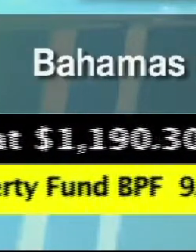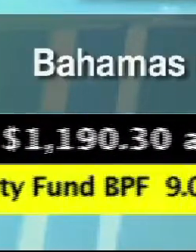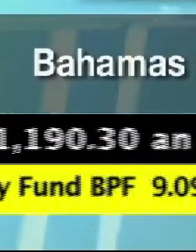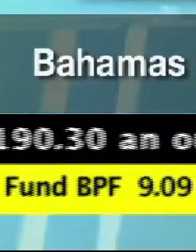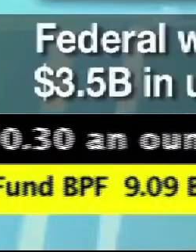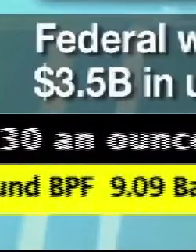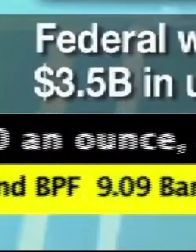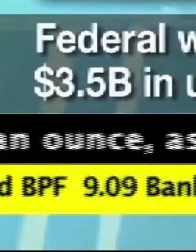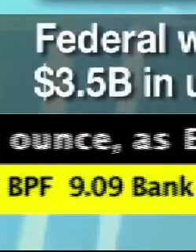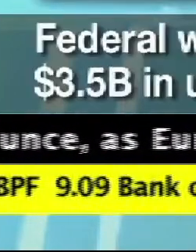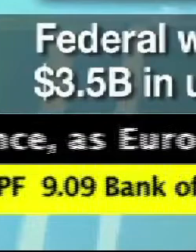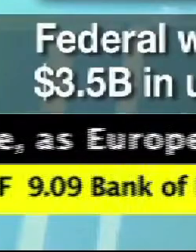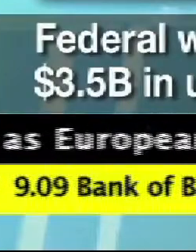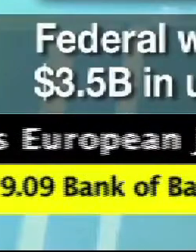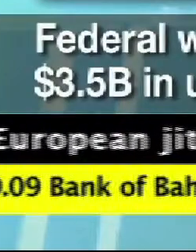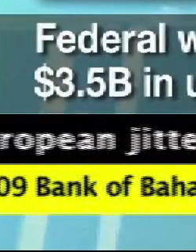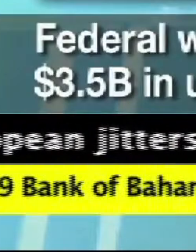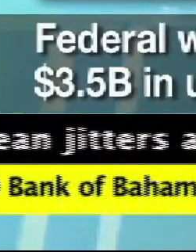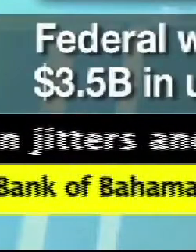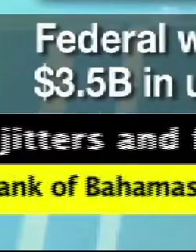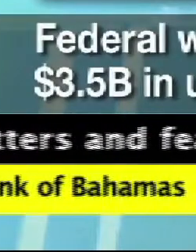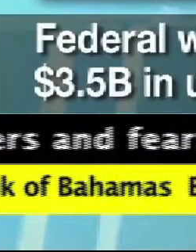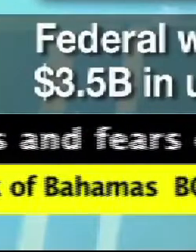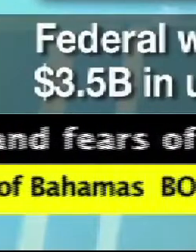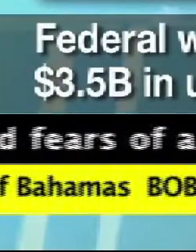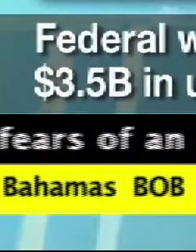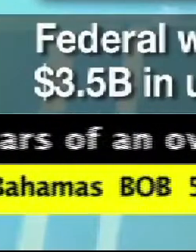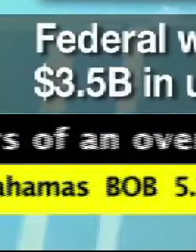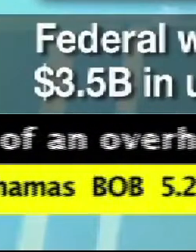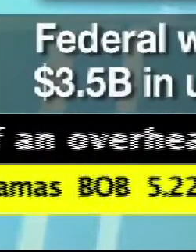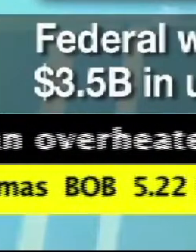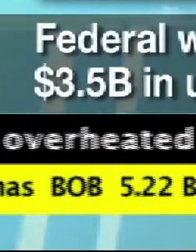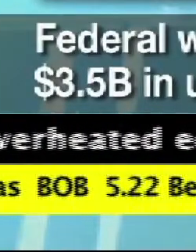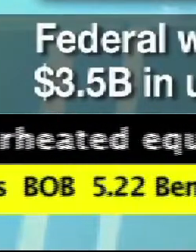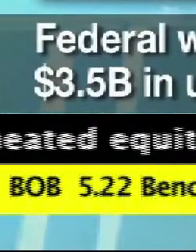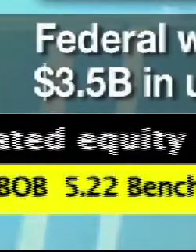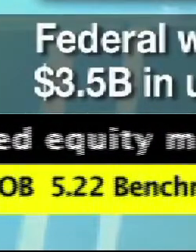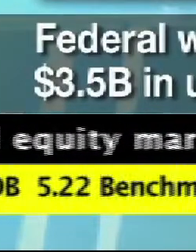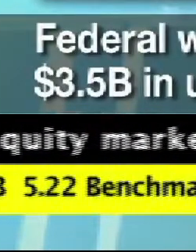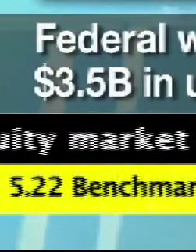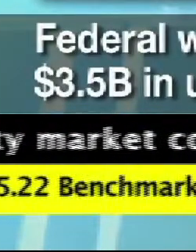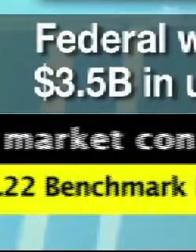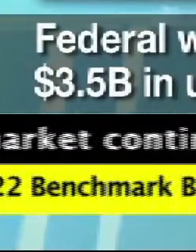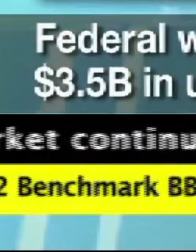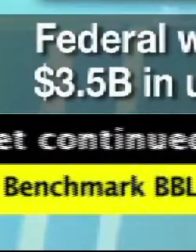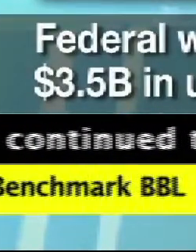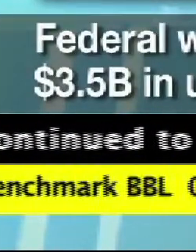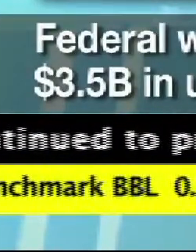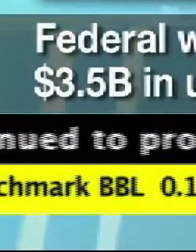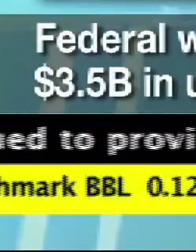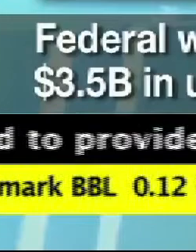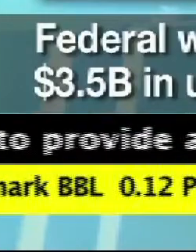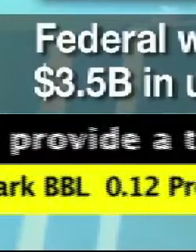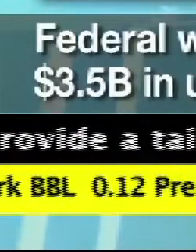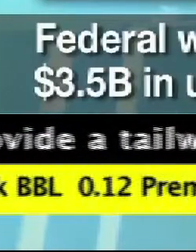travel agents. And in international business news, we all hear about the Internal Revenue Service,